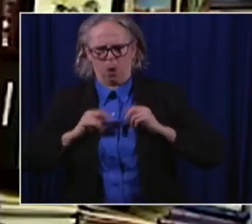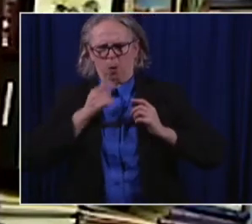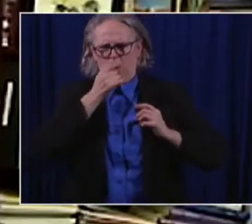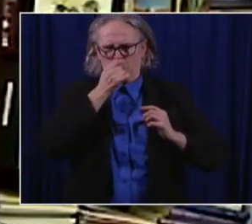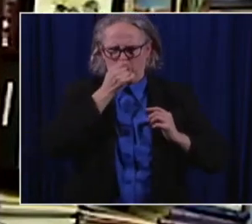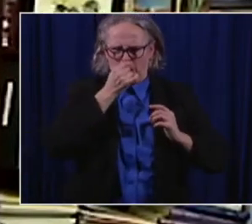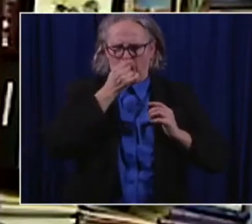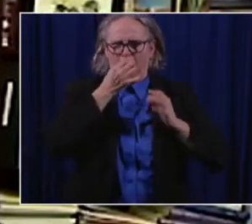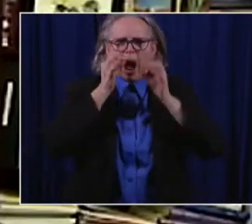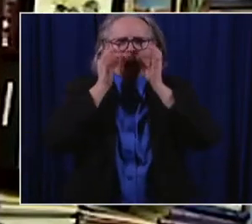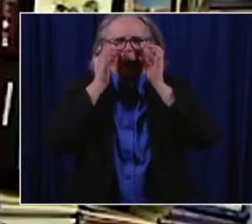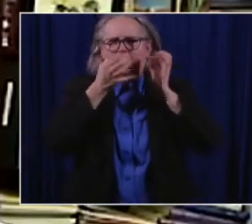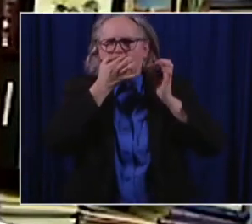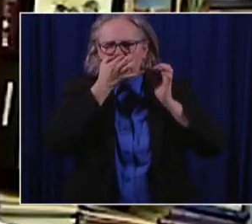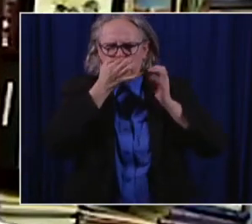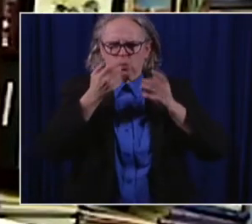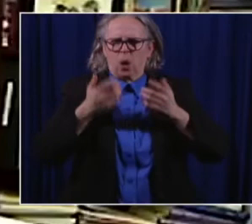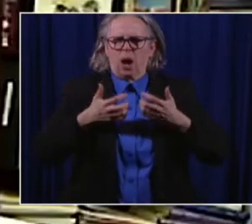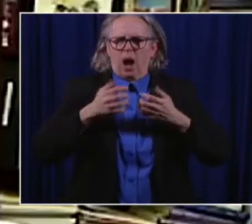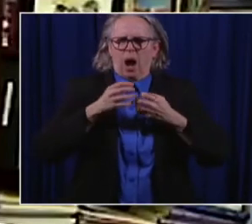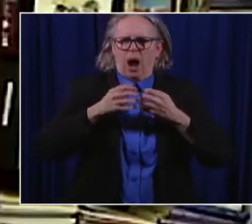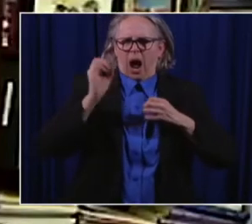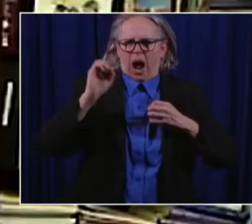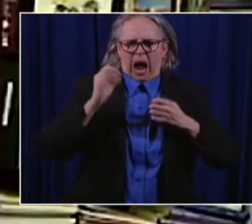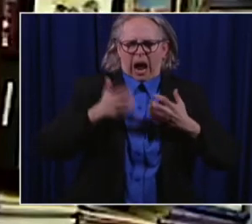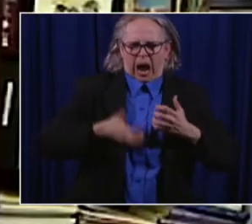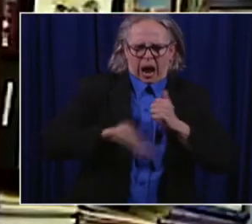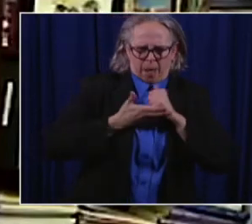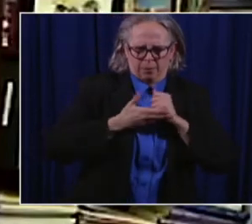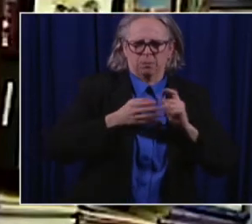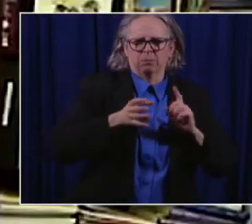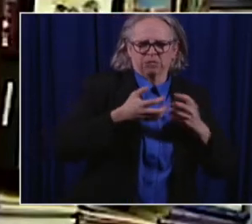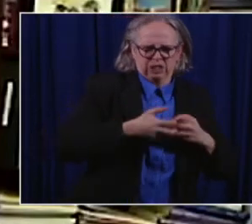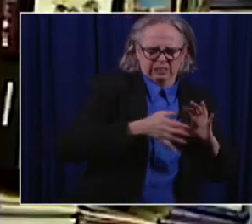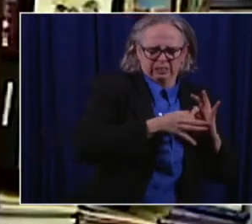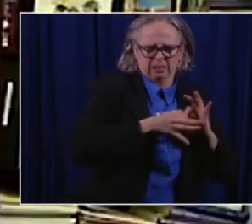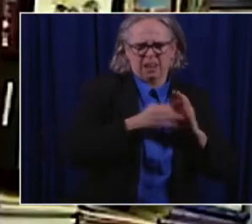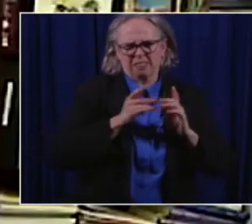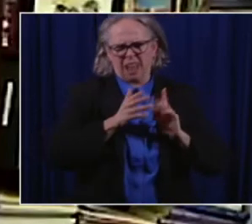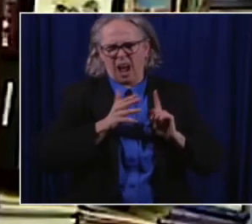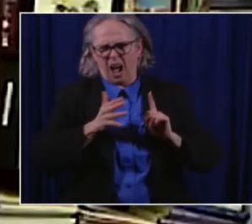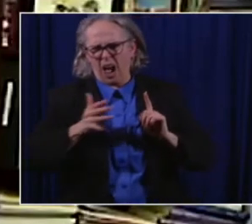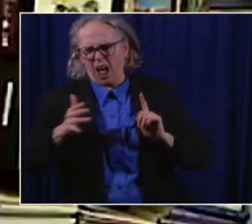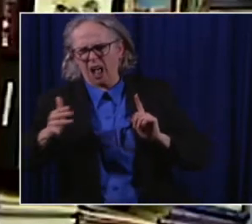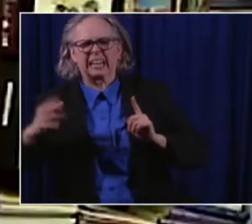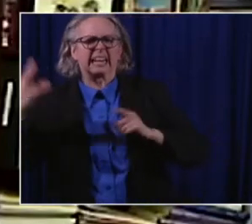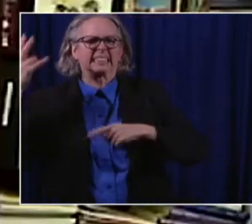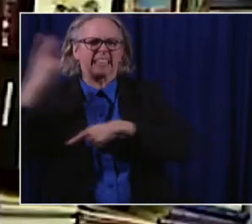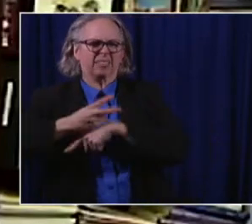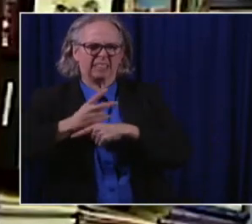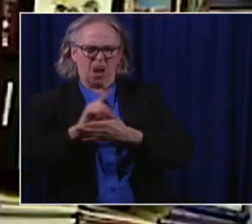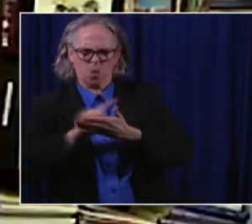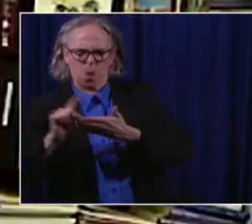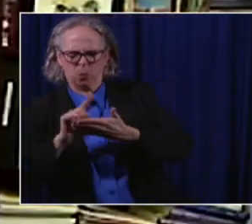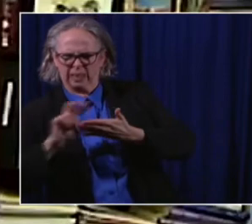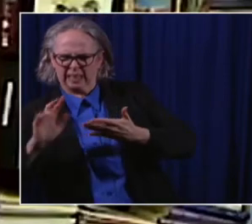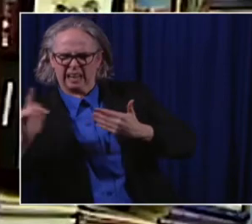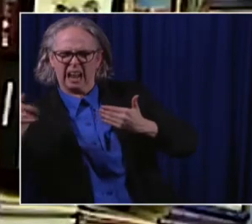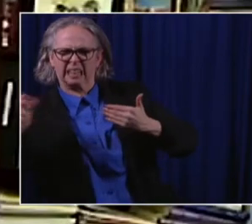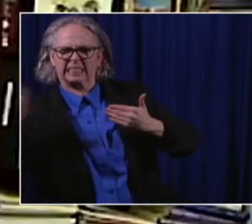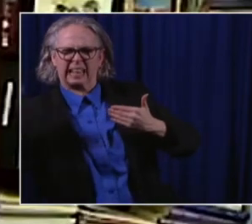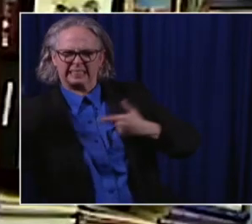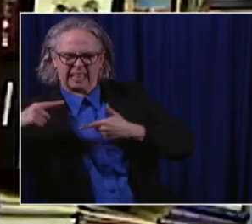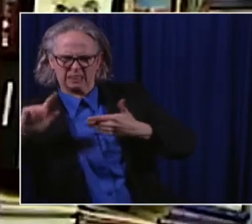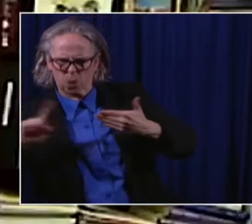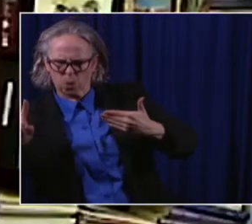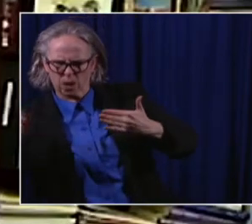7, sometimes 10, maybe even 14 days after the time they develop symptoms. And then once they're admitted to the hospital, most